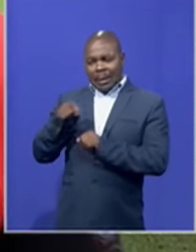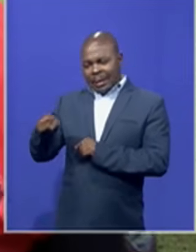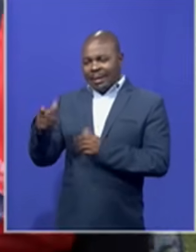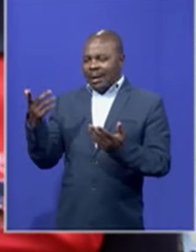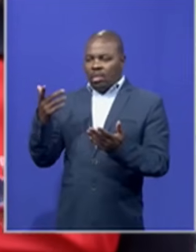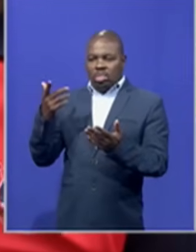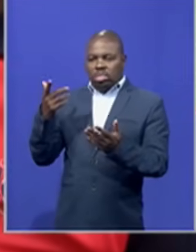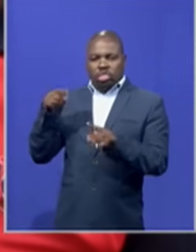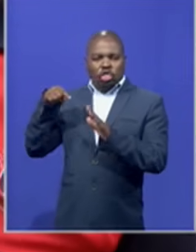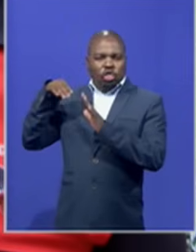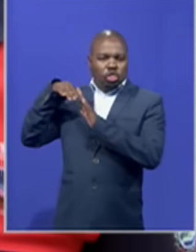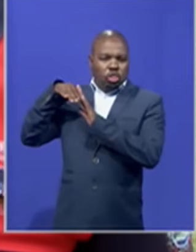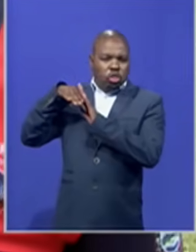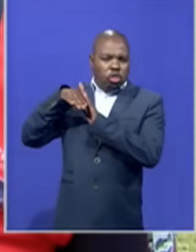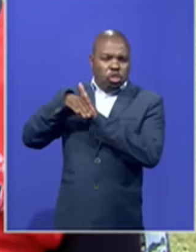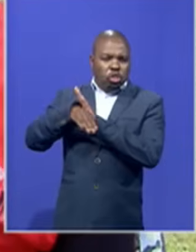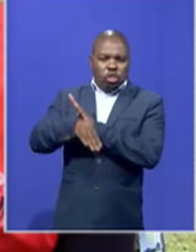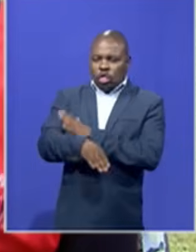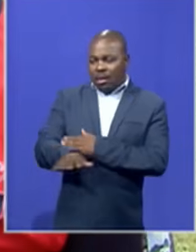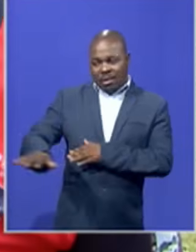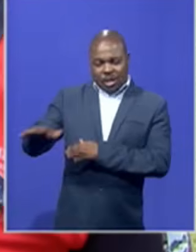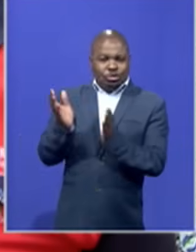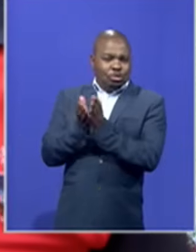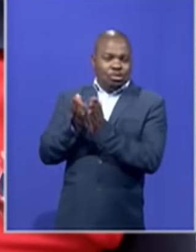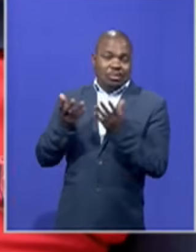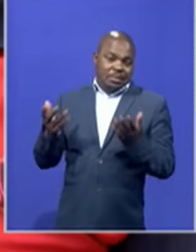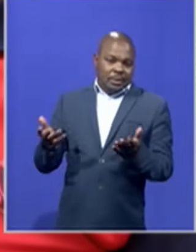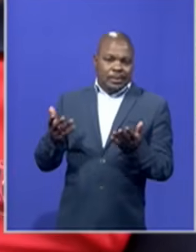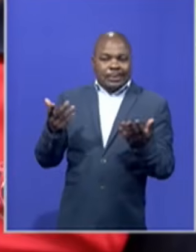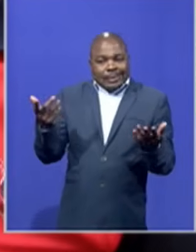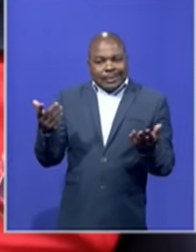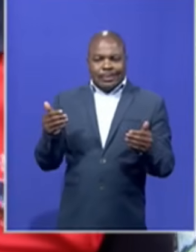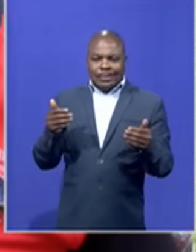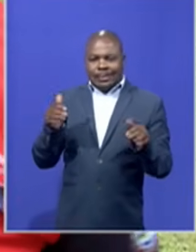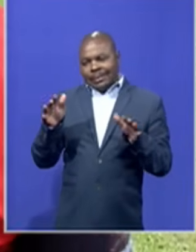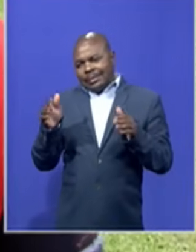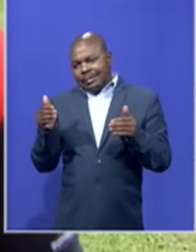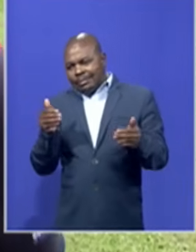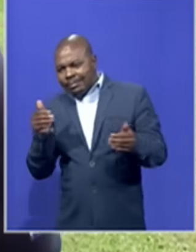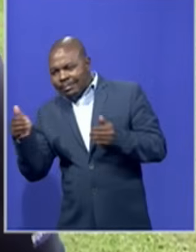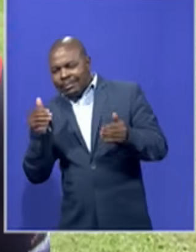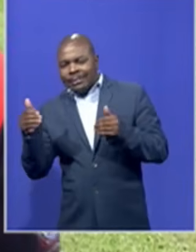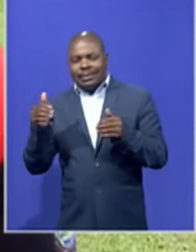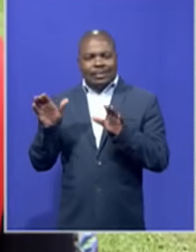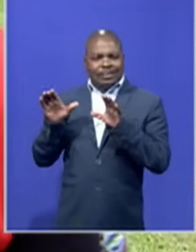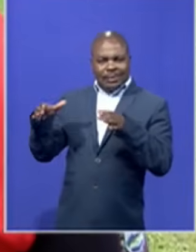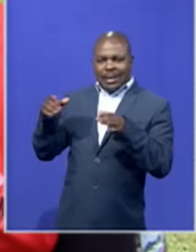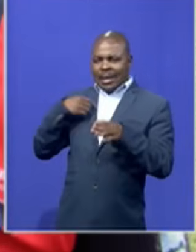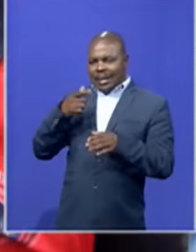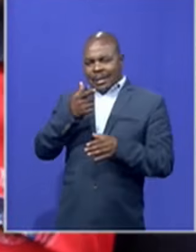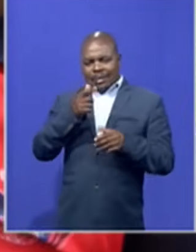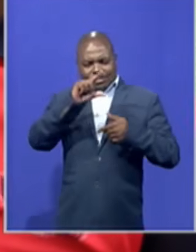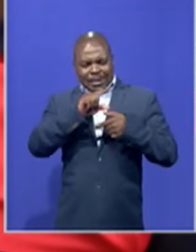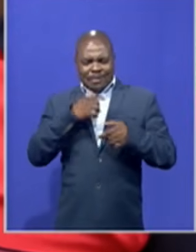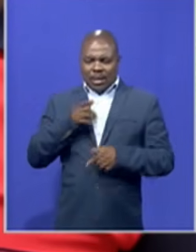meaning. The hands, that were managing it, this was too big for